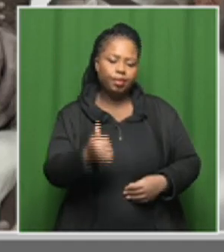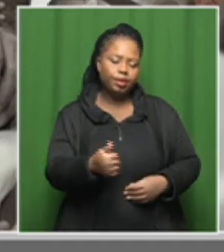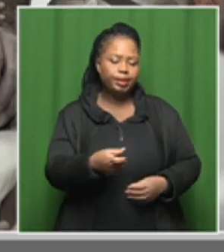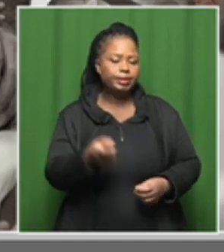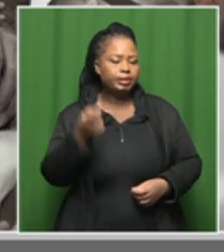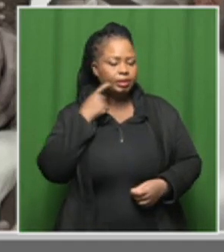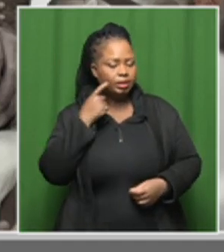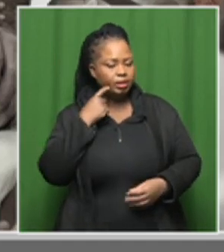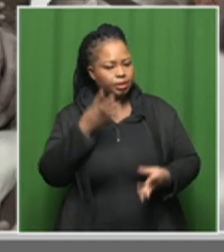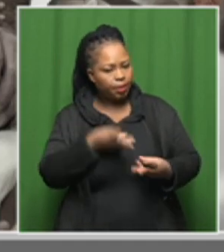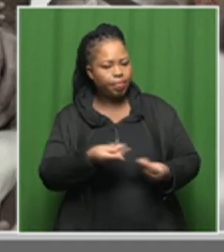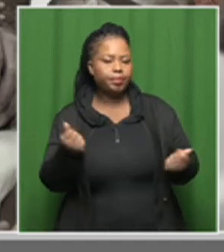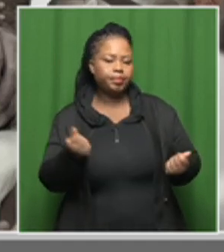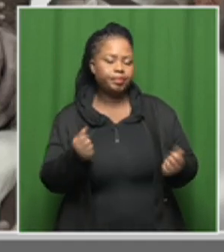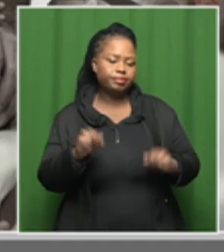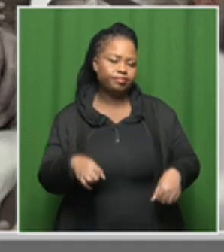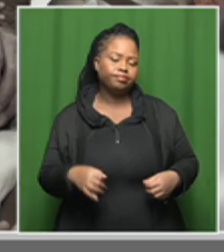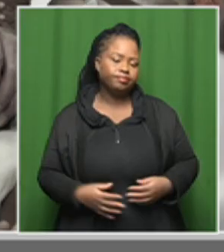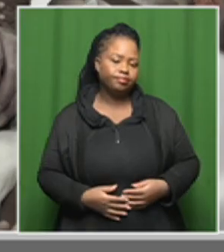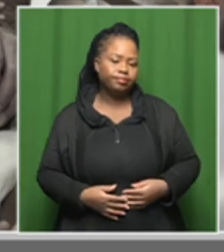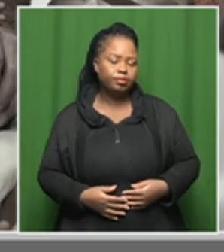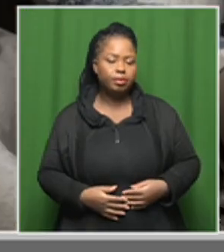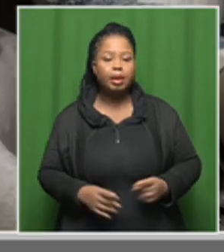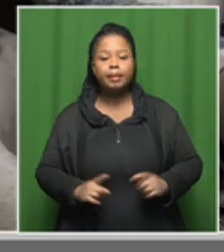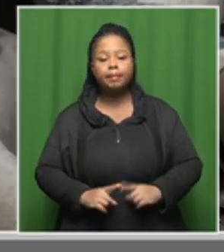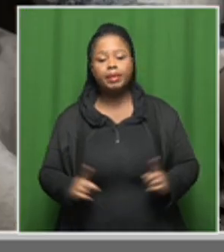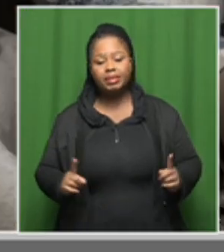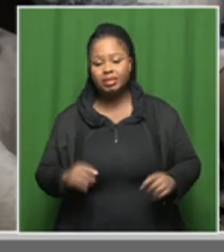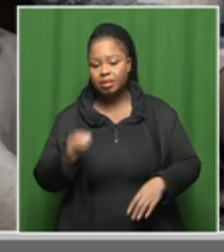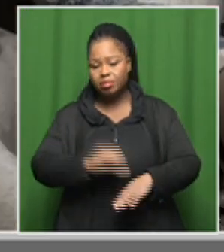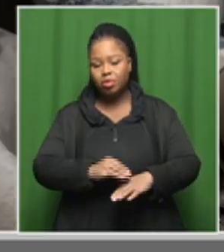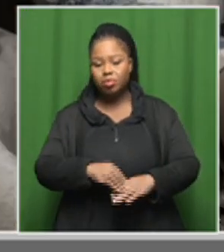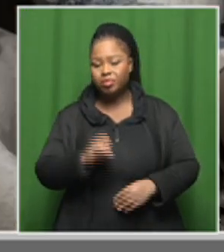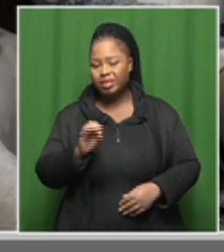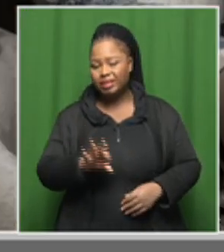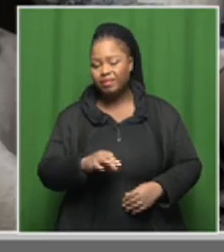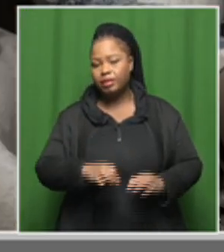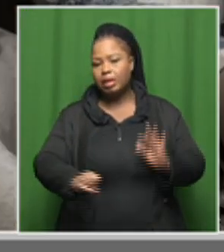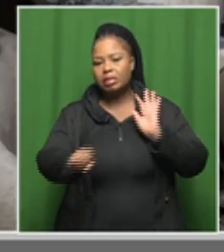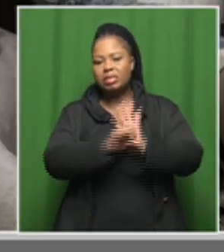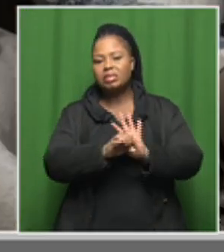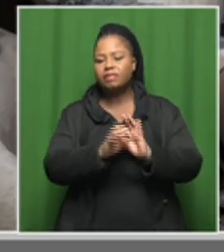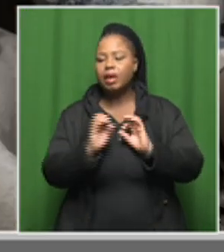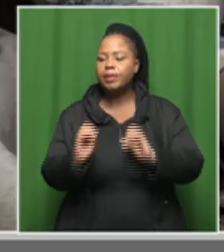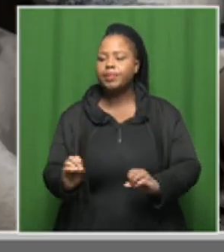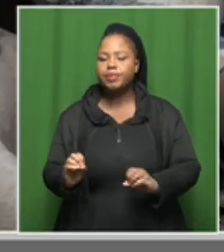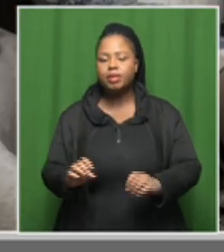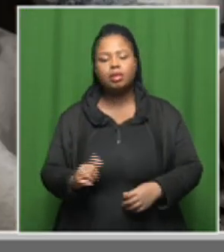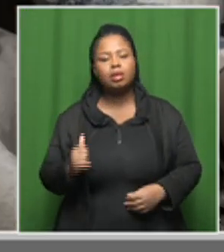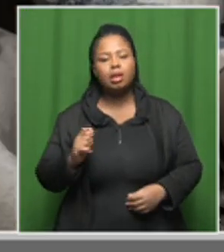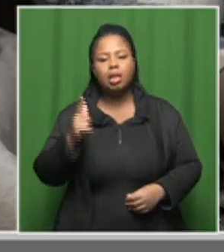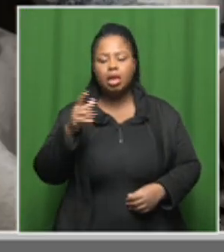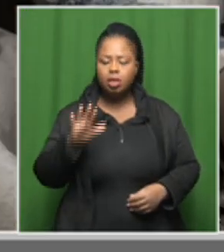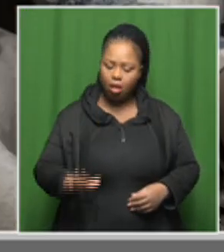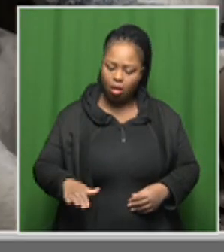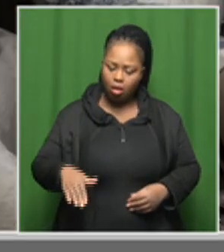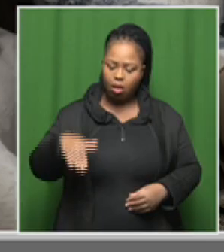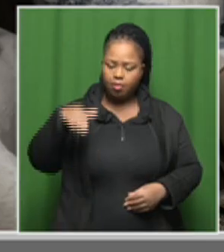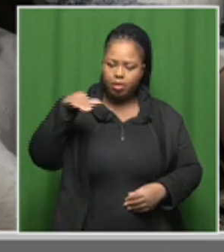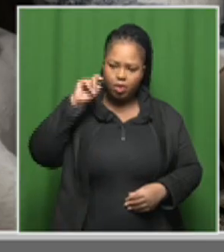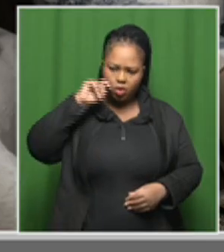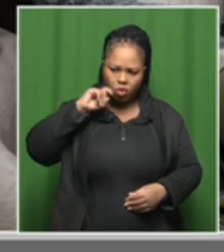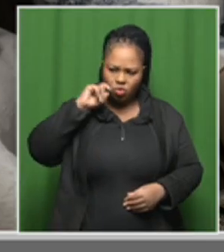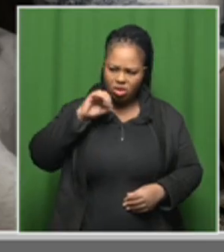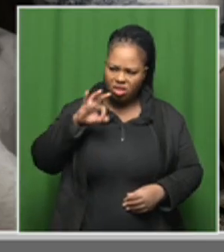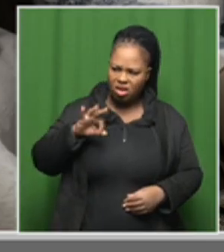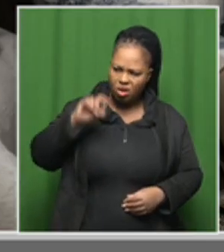quicker and simpler it is to treat. Mm-hmm. What is the problem is when it's not identified, and we then have children being picked up at 3-4 years old, and